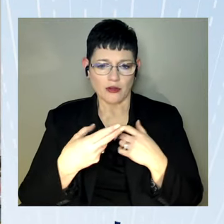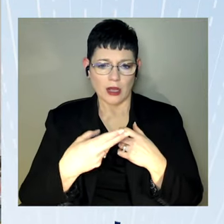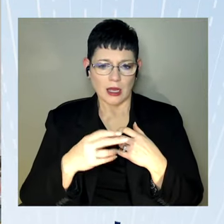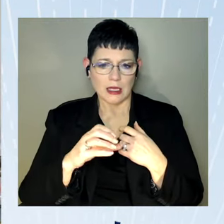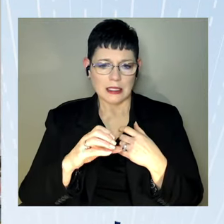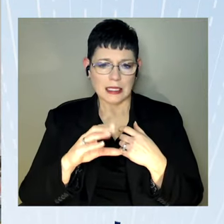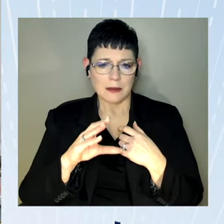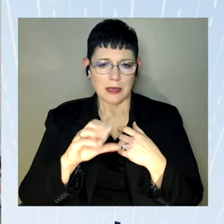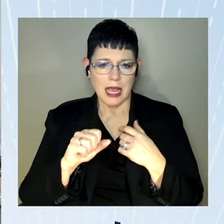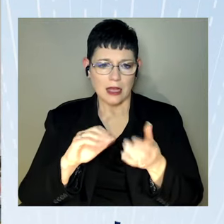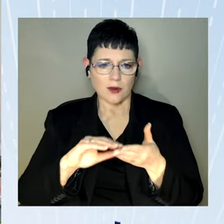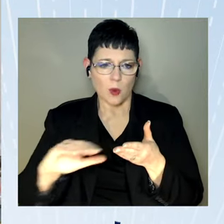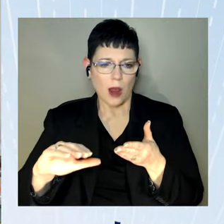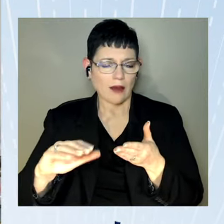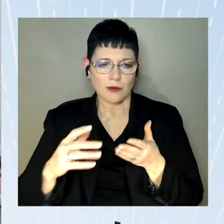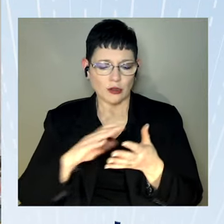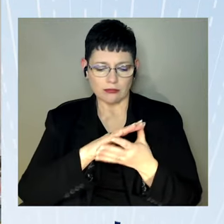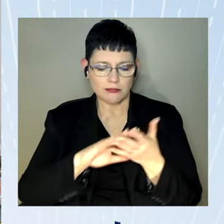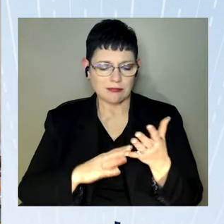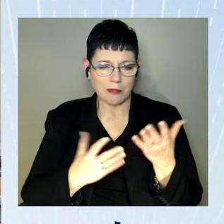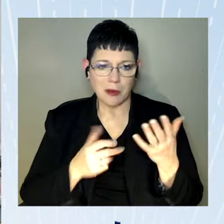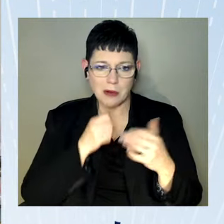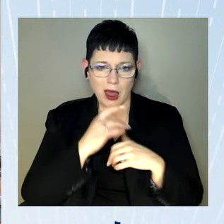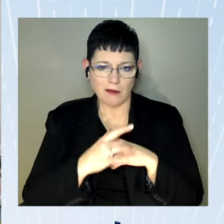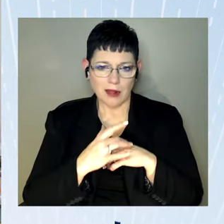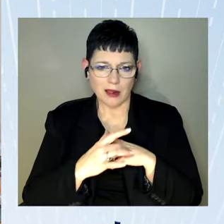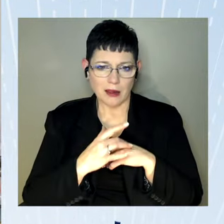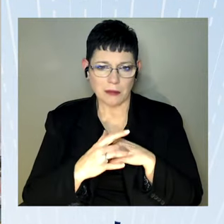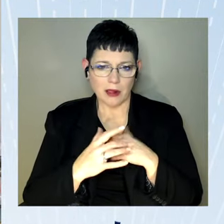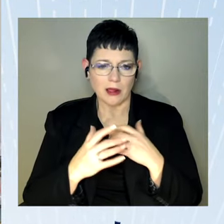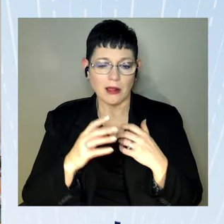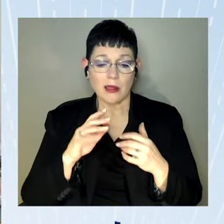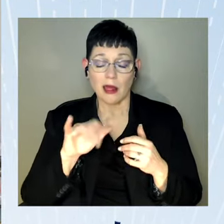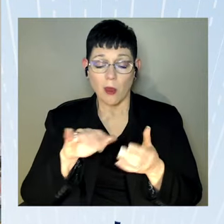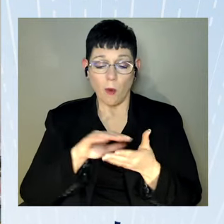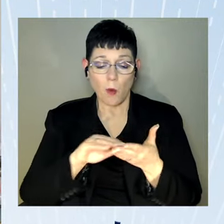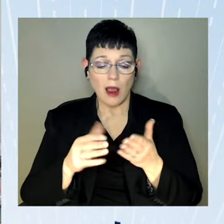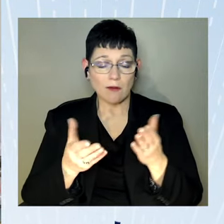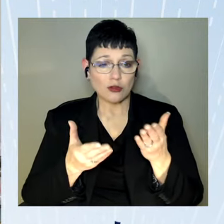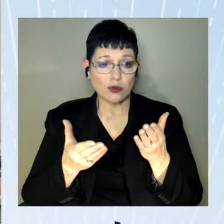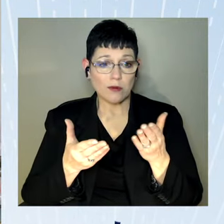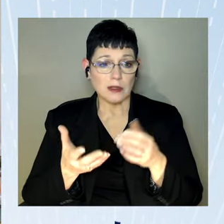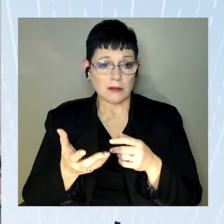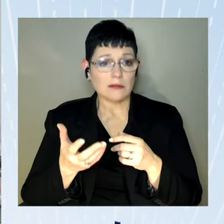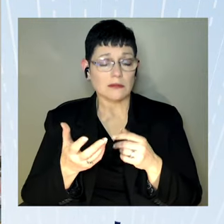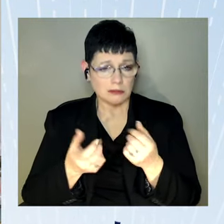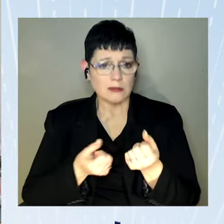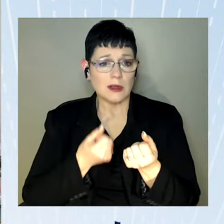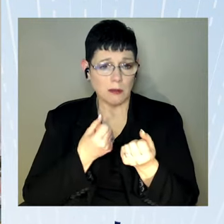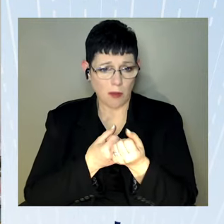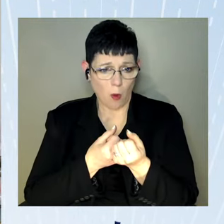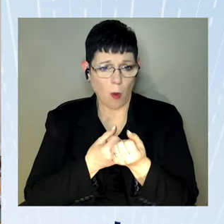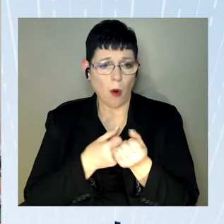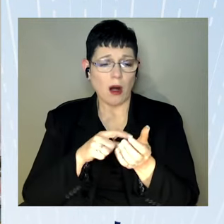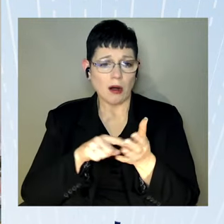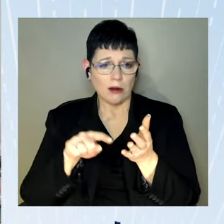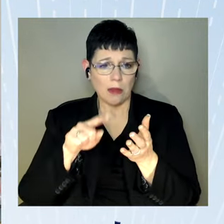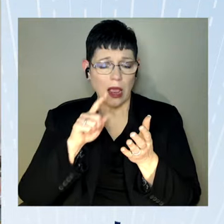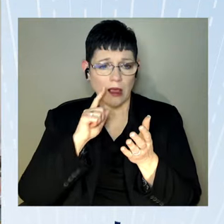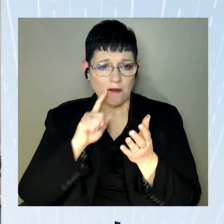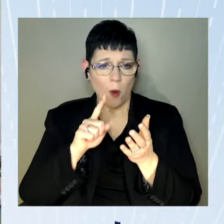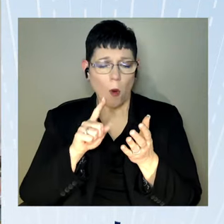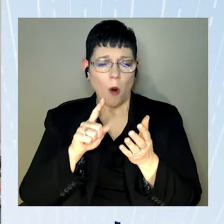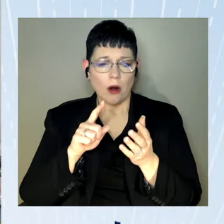things may not be available. These waiver services also cover personal care and skilled care for individuals that require